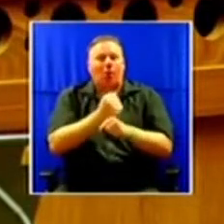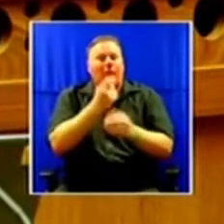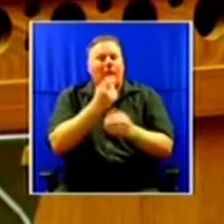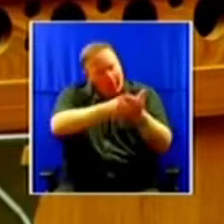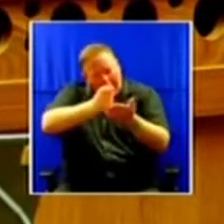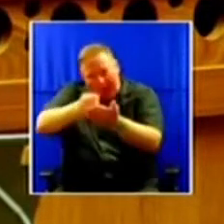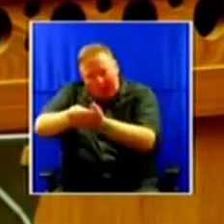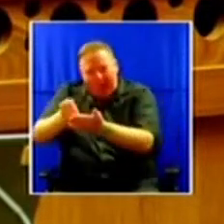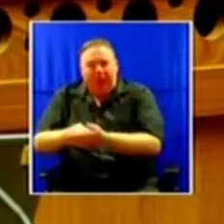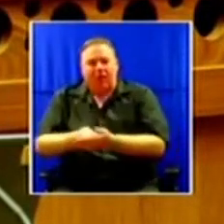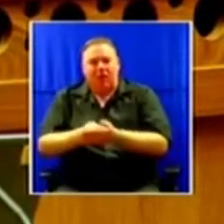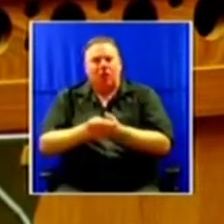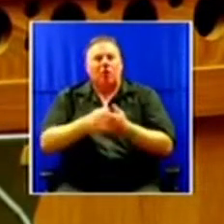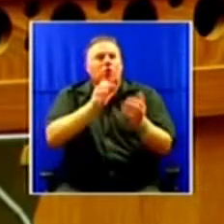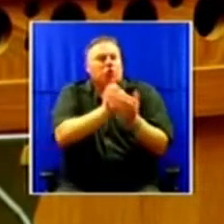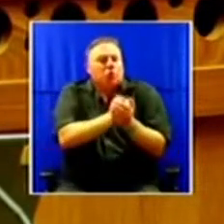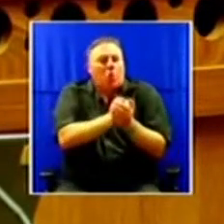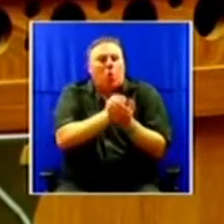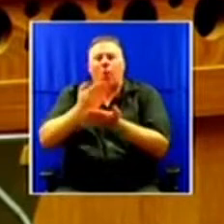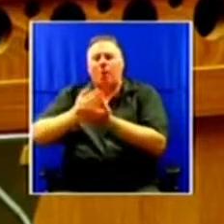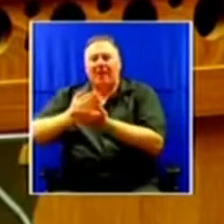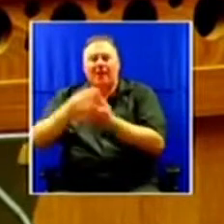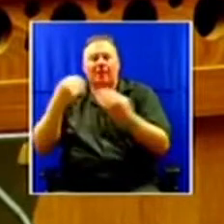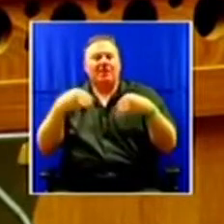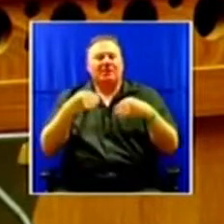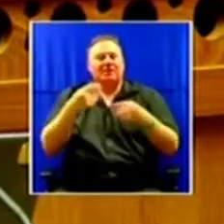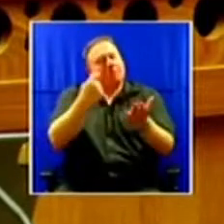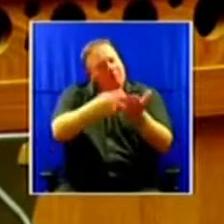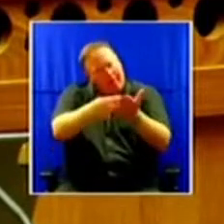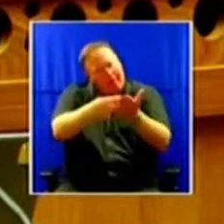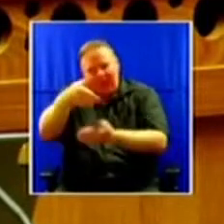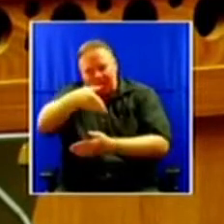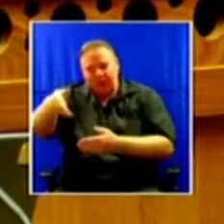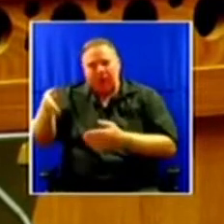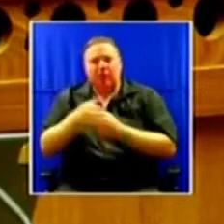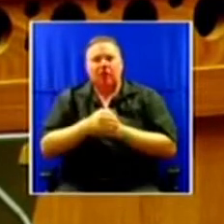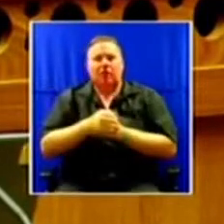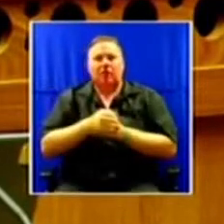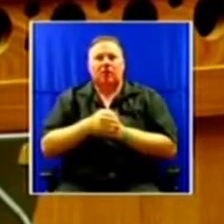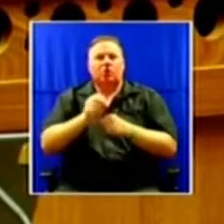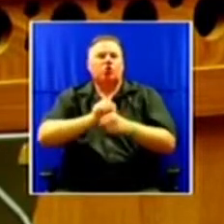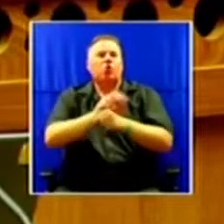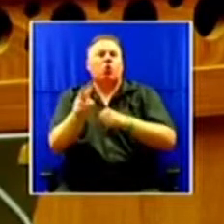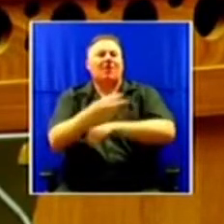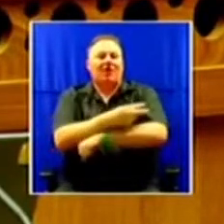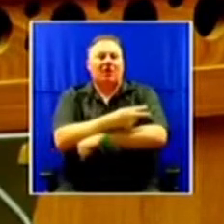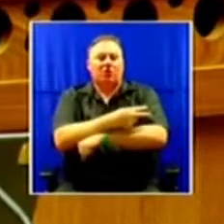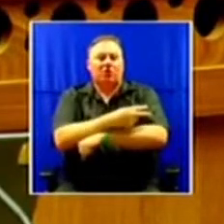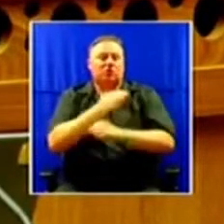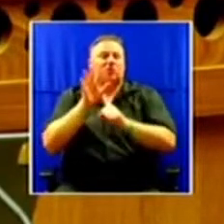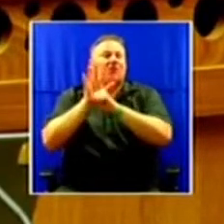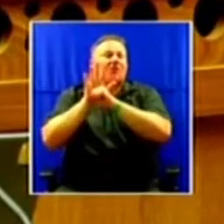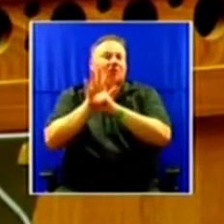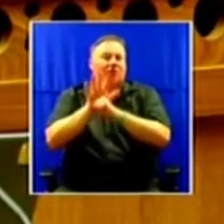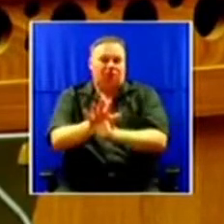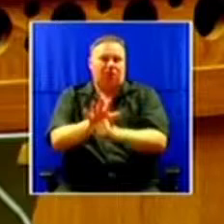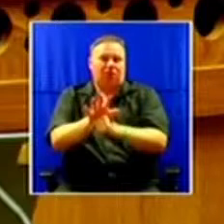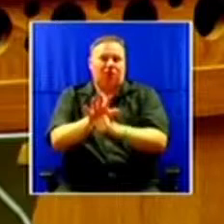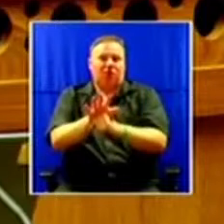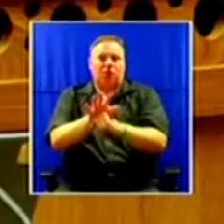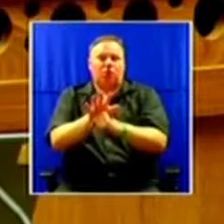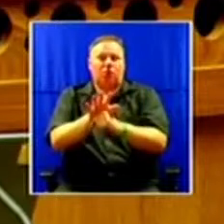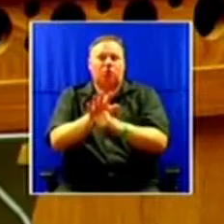medium enterprises. As the COVID-19 pandemic forced the closure of global value